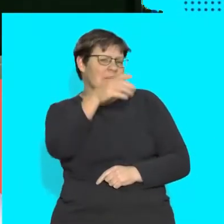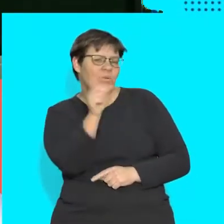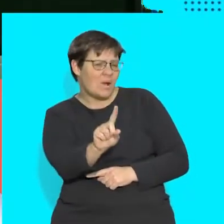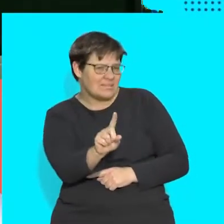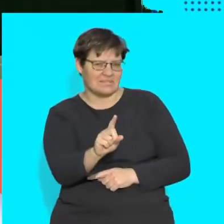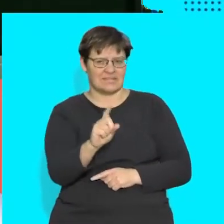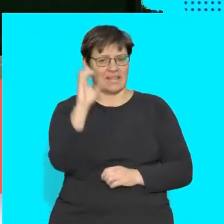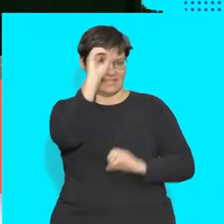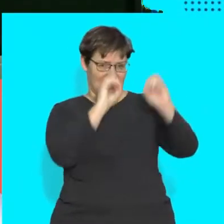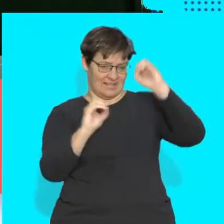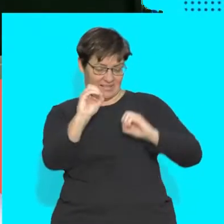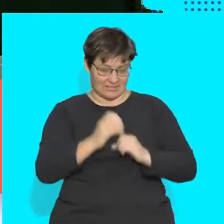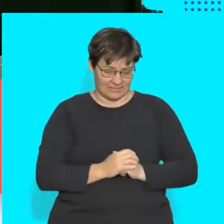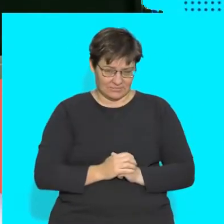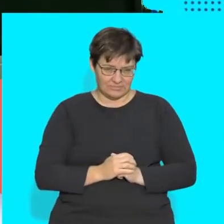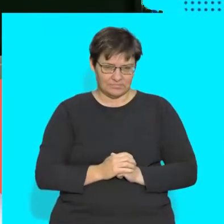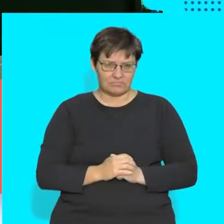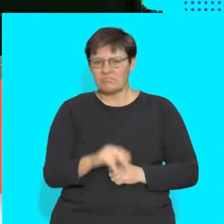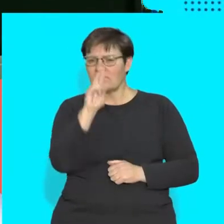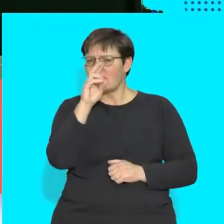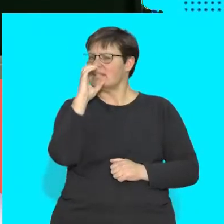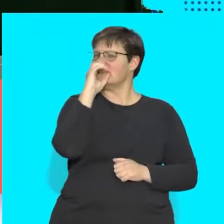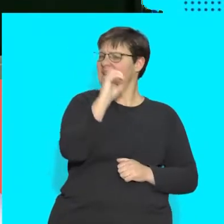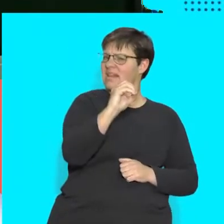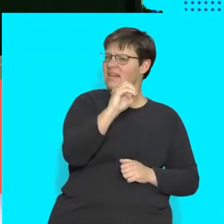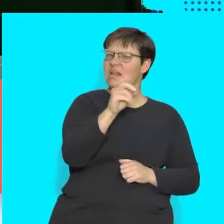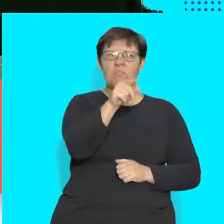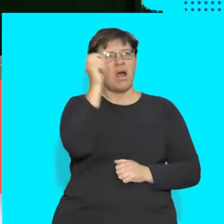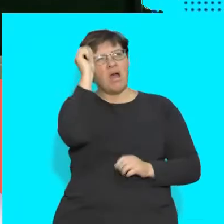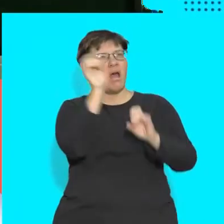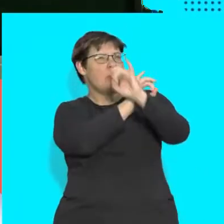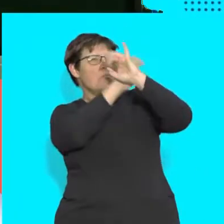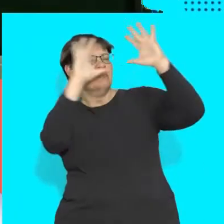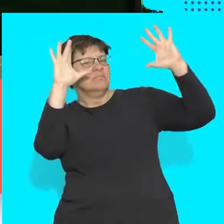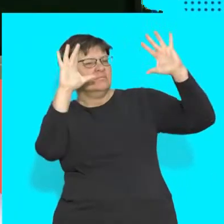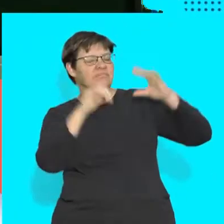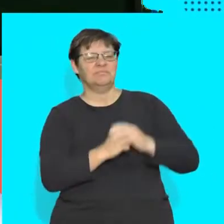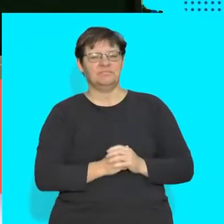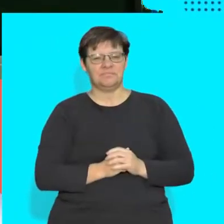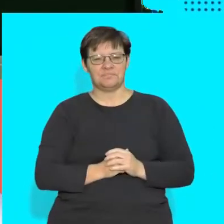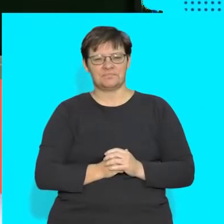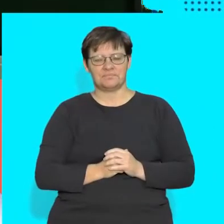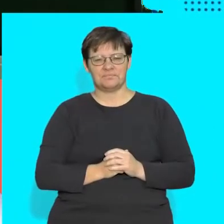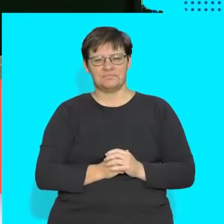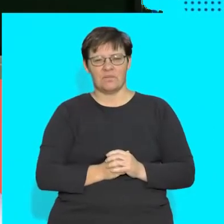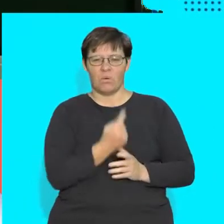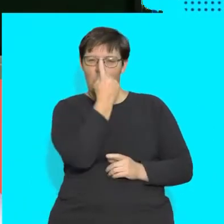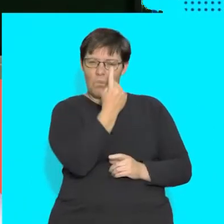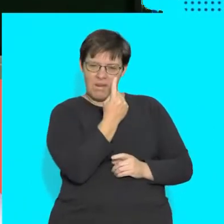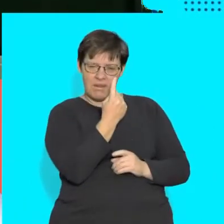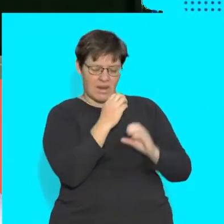a cell. Now, when we look at the cell, I want you to picture, we're going to, just for the beginning, to picture